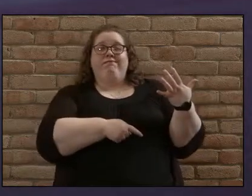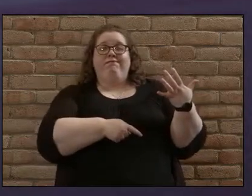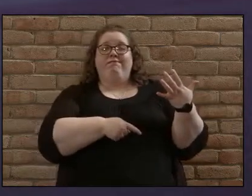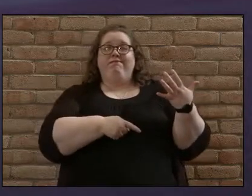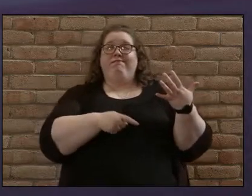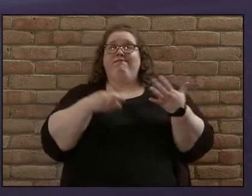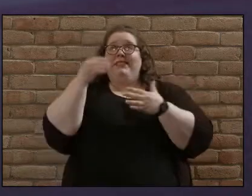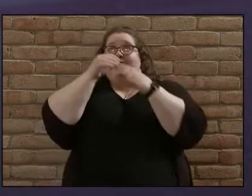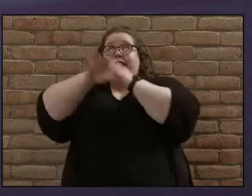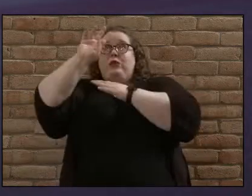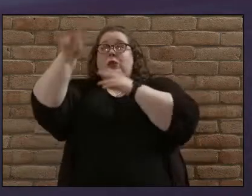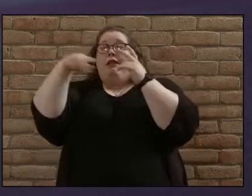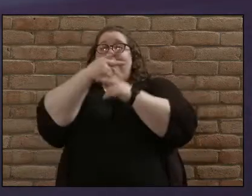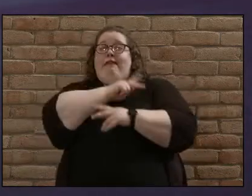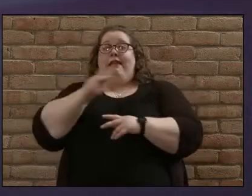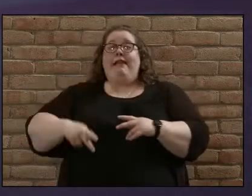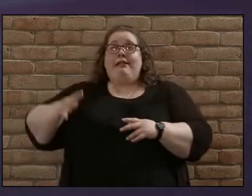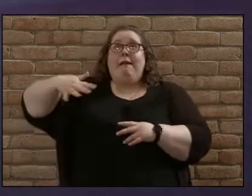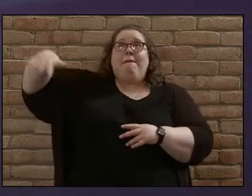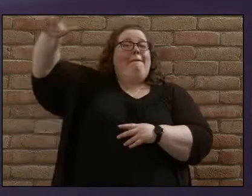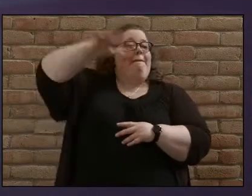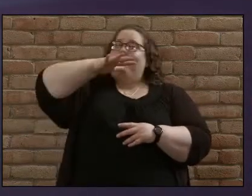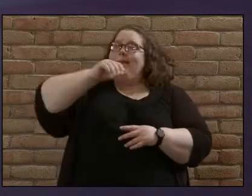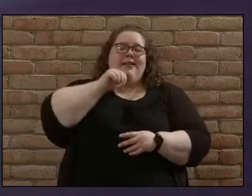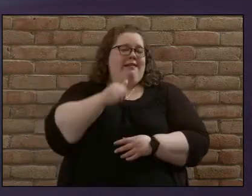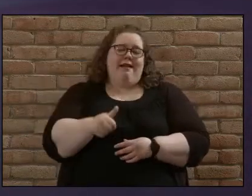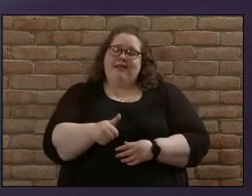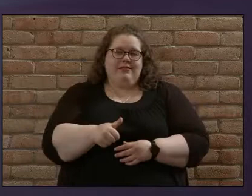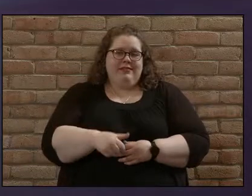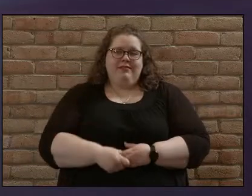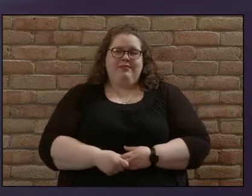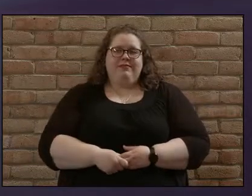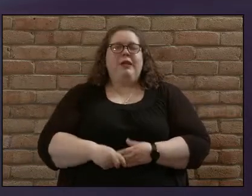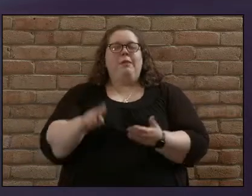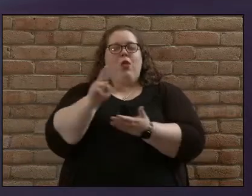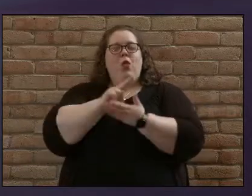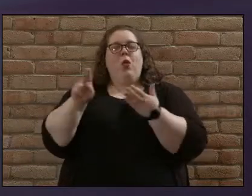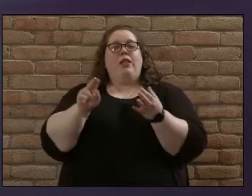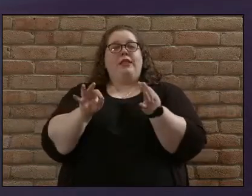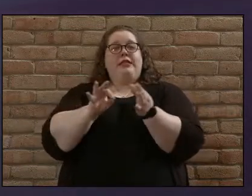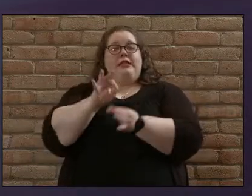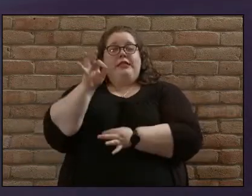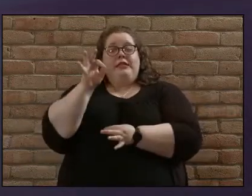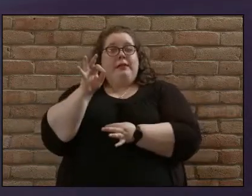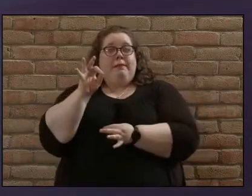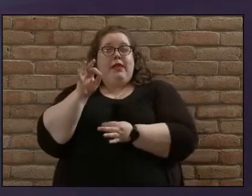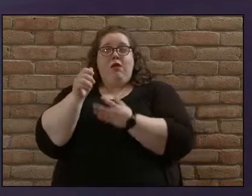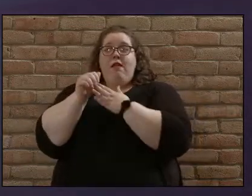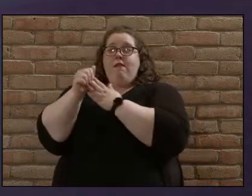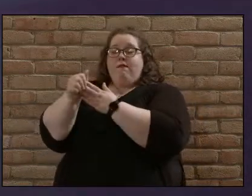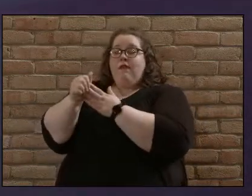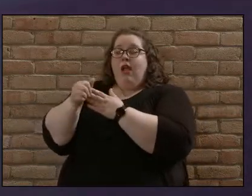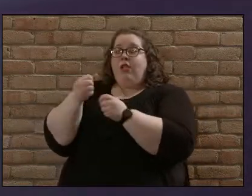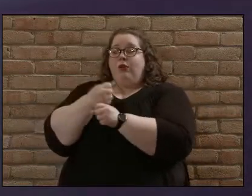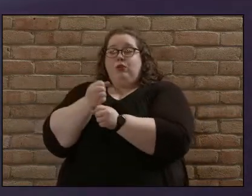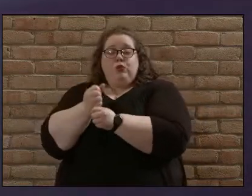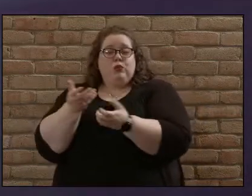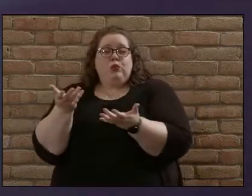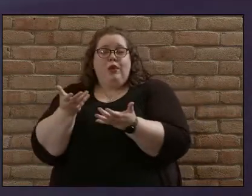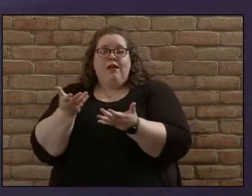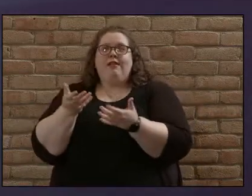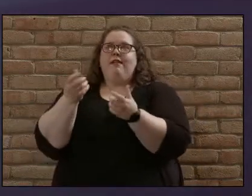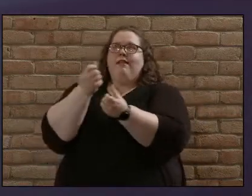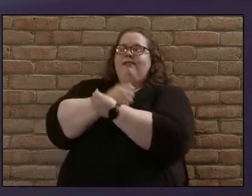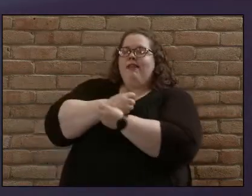kingdom of God. But the Holy Spirit produces this kind of fruit in our lives: love, joy,